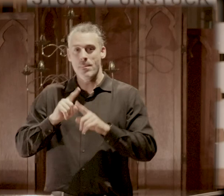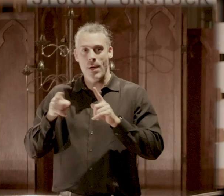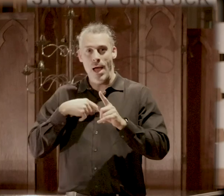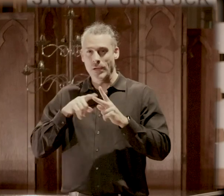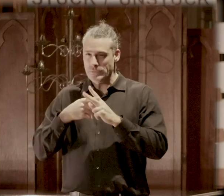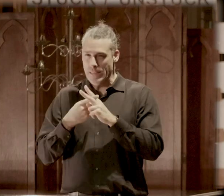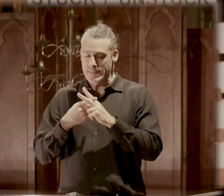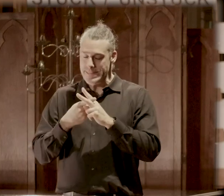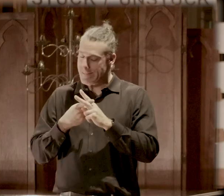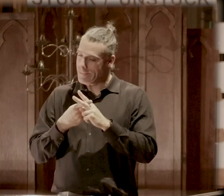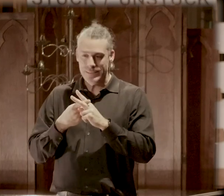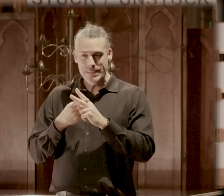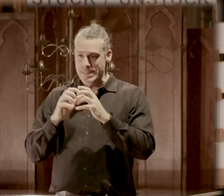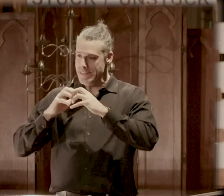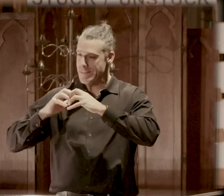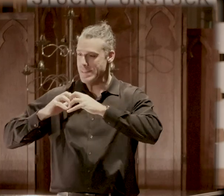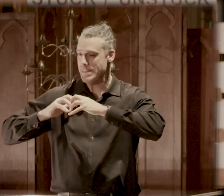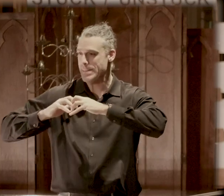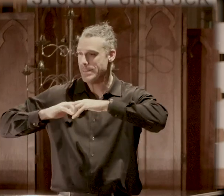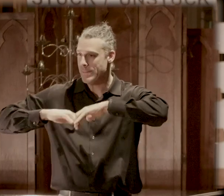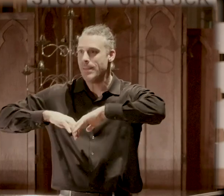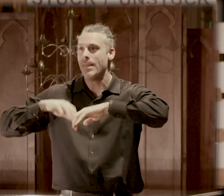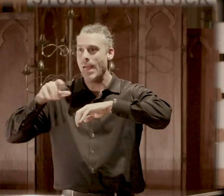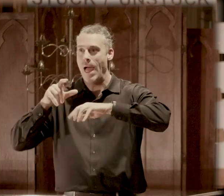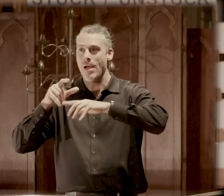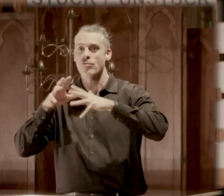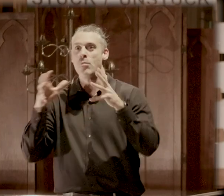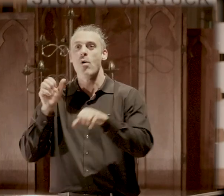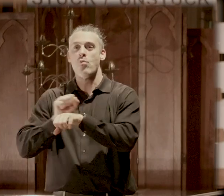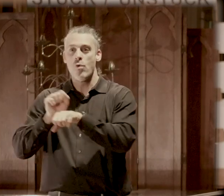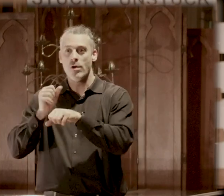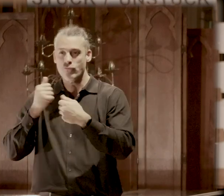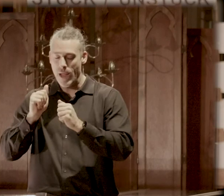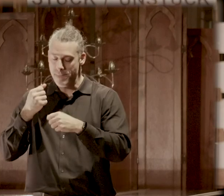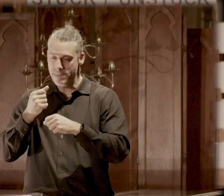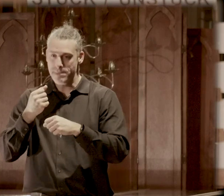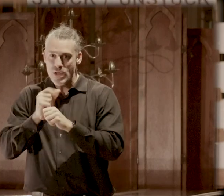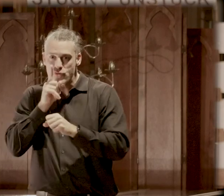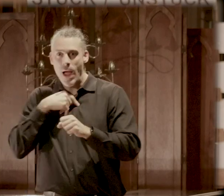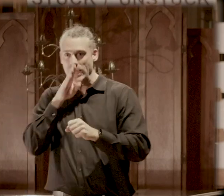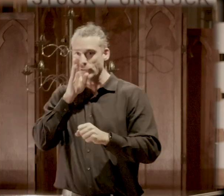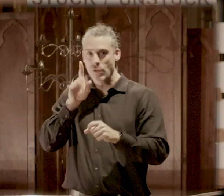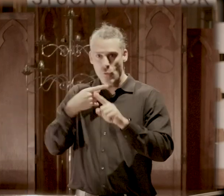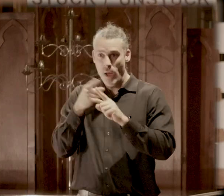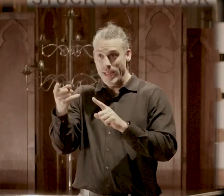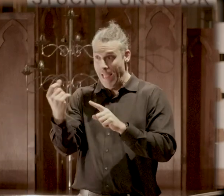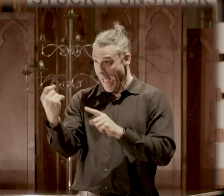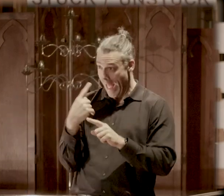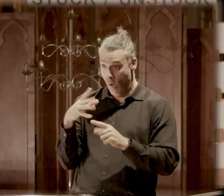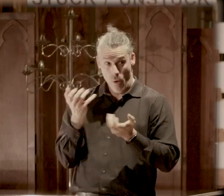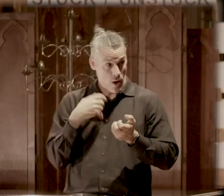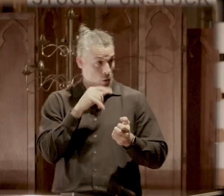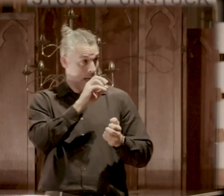but I was starting to fray and crumble under the weight of doing so much and trying to hold it together. So when Ben asks me if